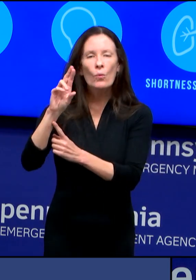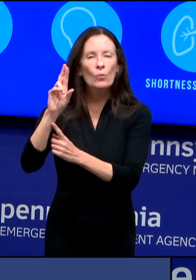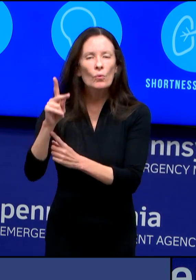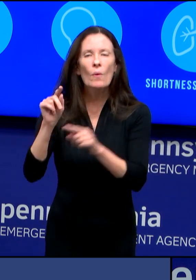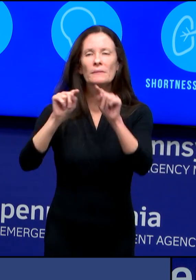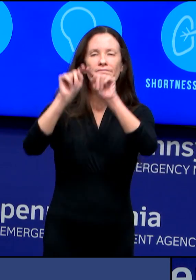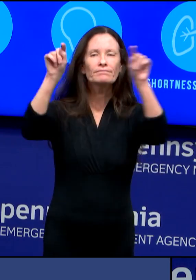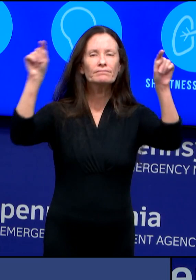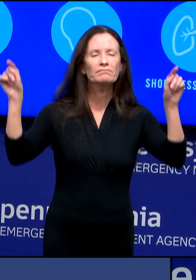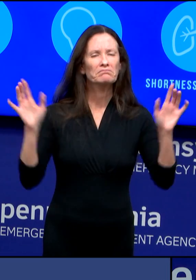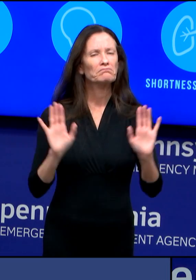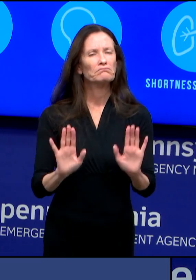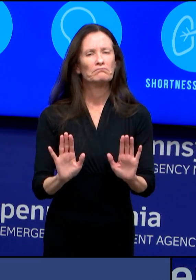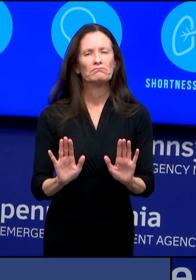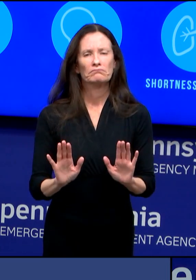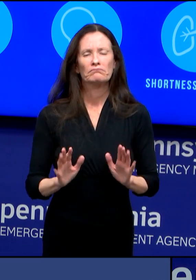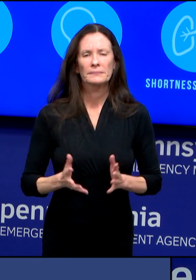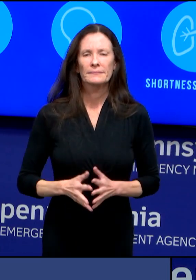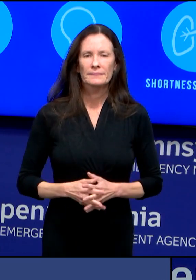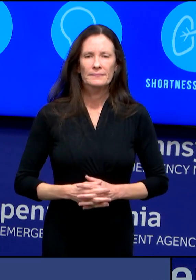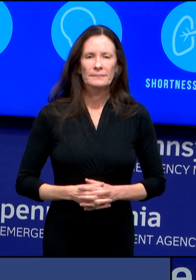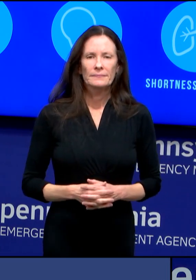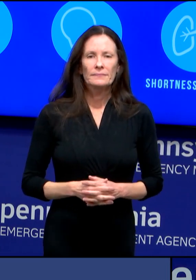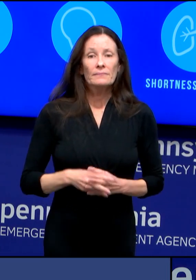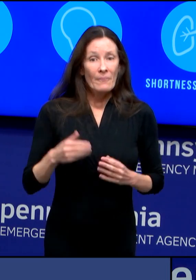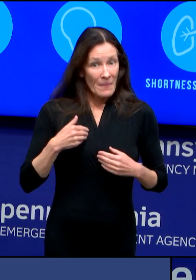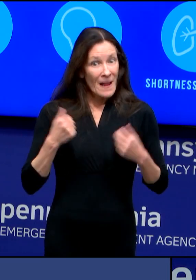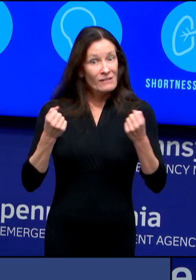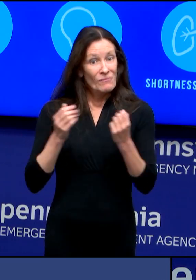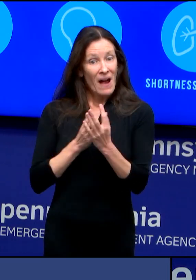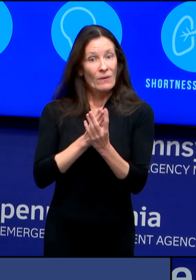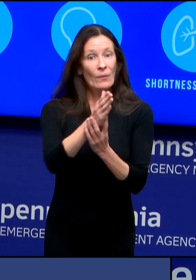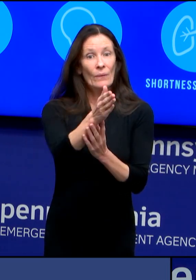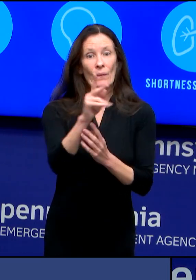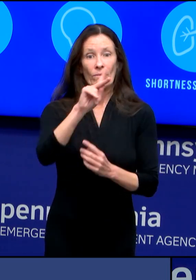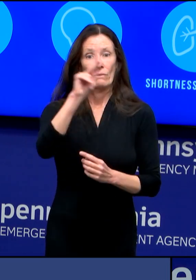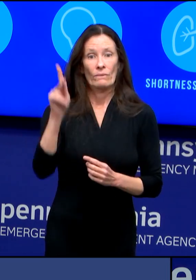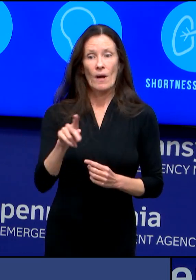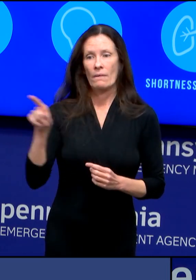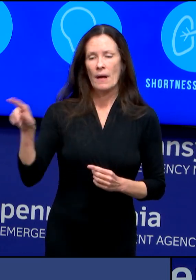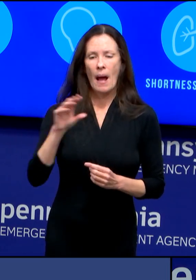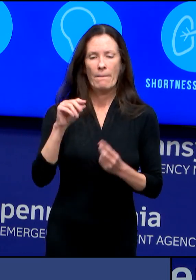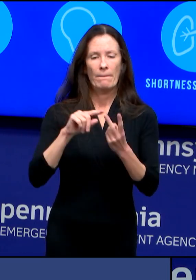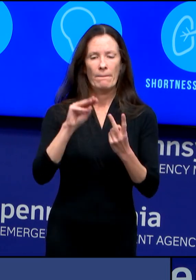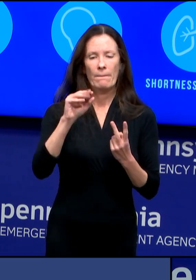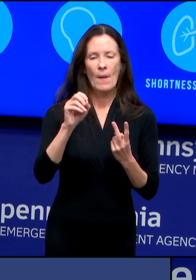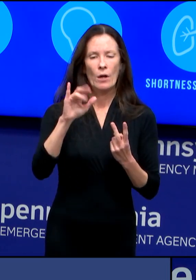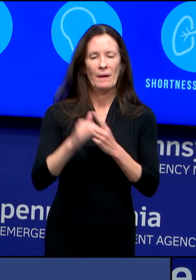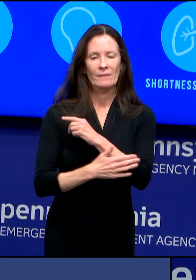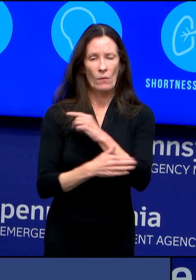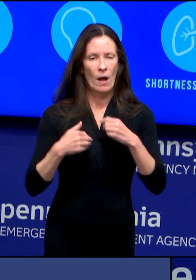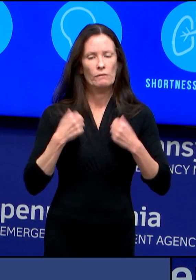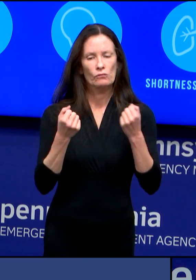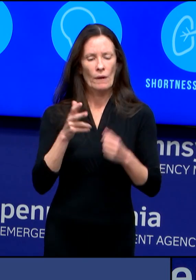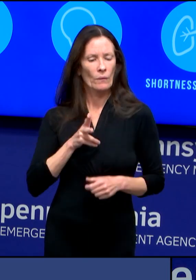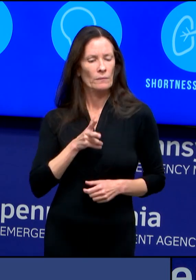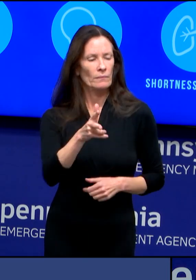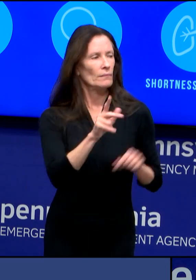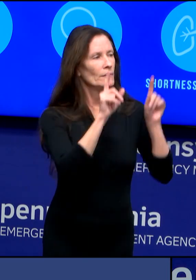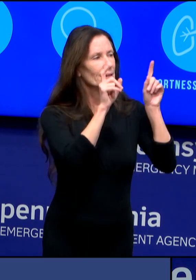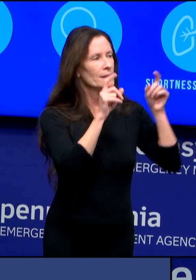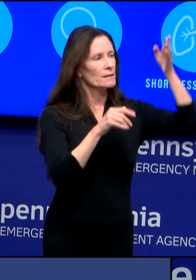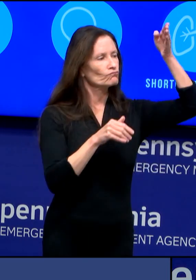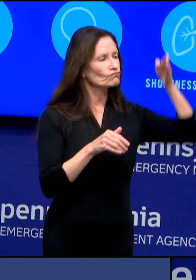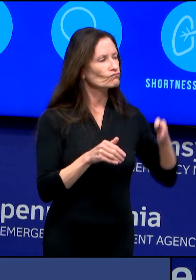in Philadelphia and Montgomery County, which has been hardest hit. And then the third is preparing our hospitals and health